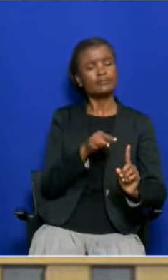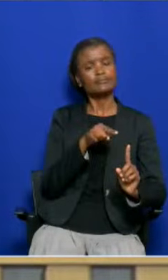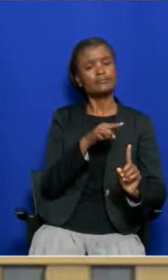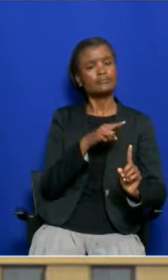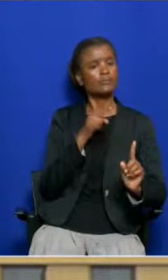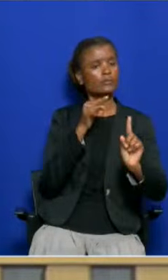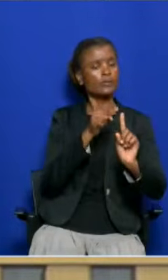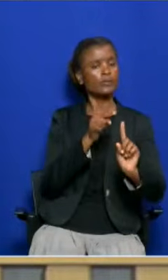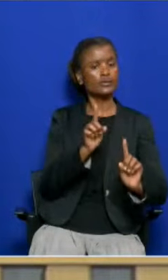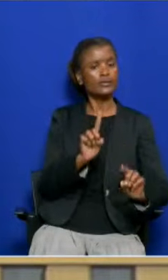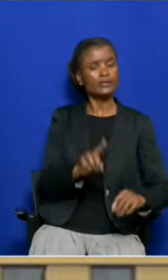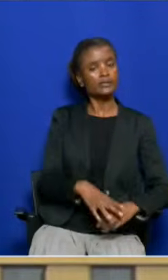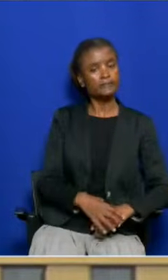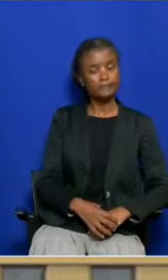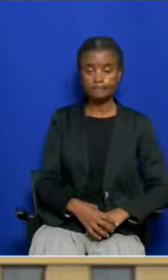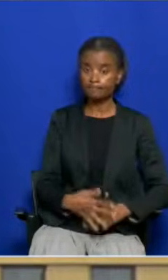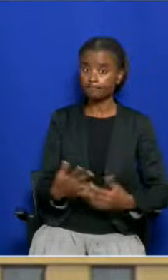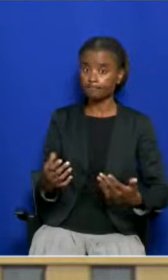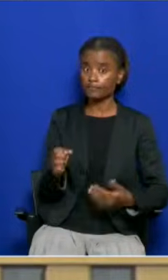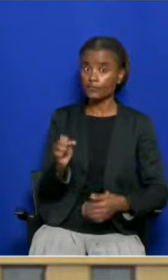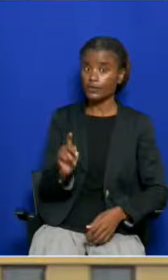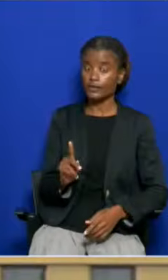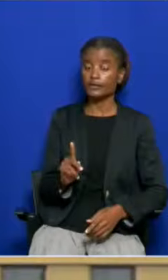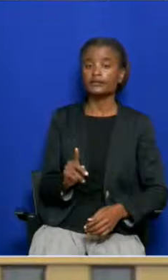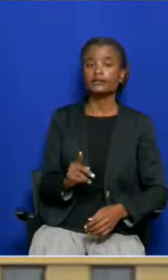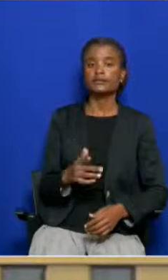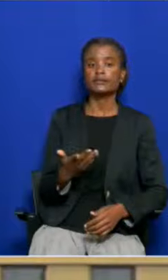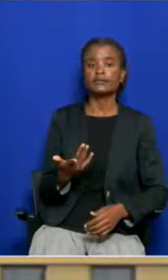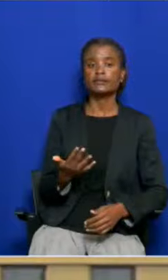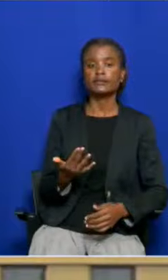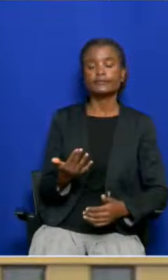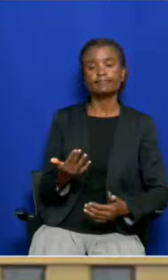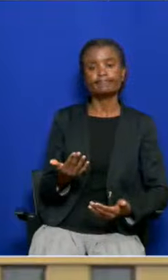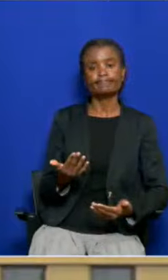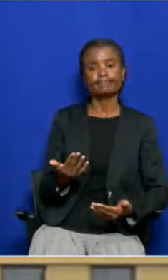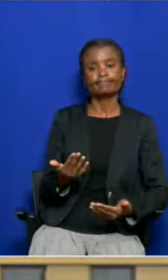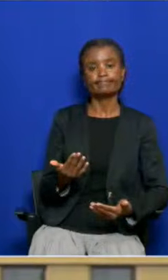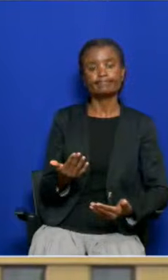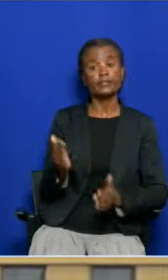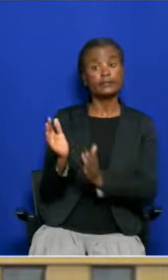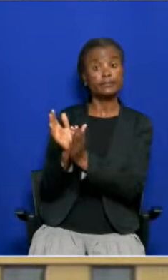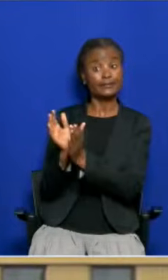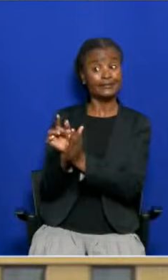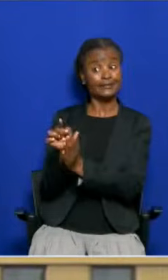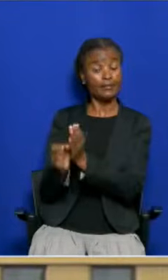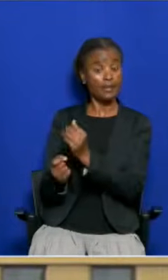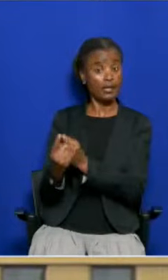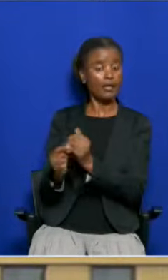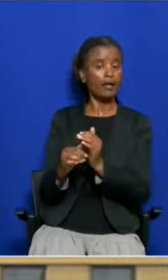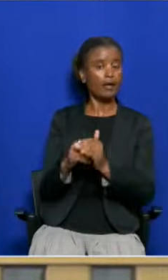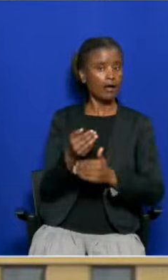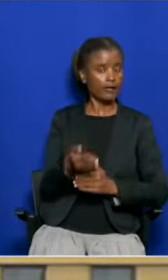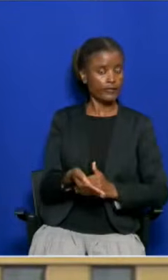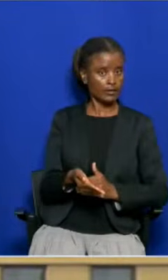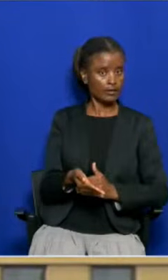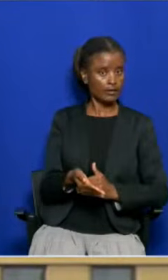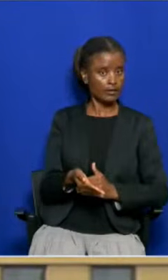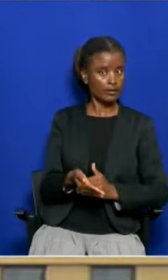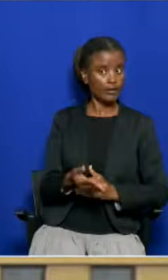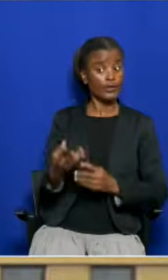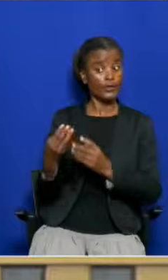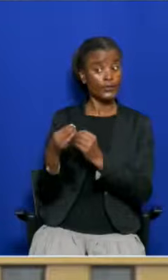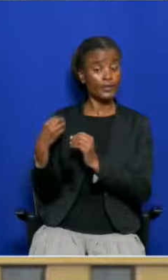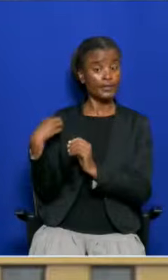Okay, after that meeting that was held with the